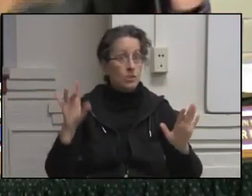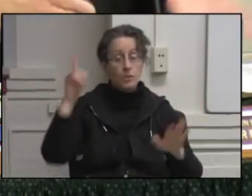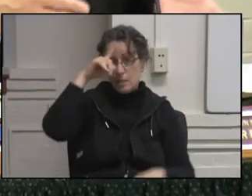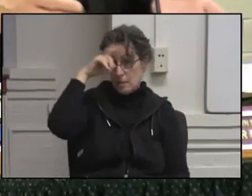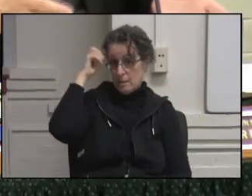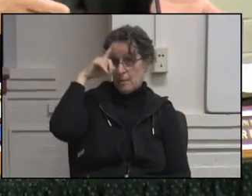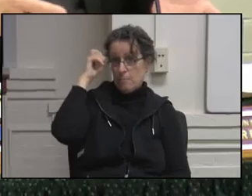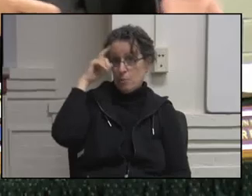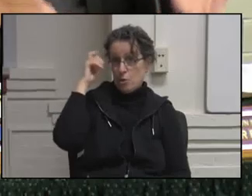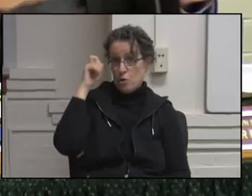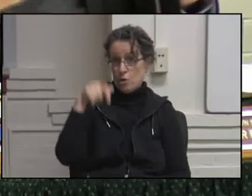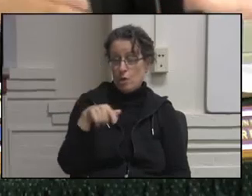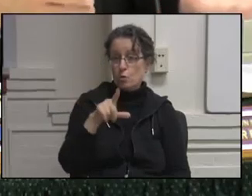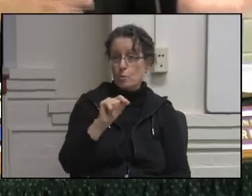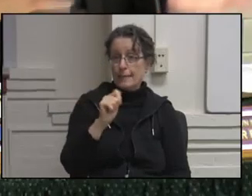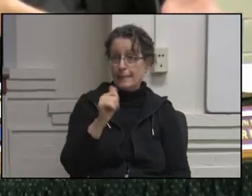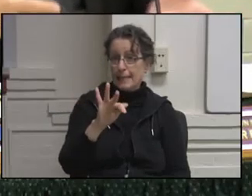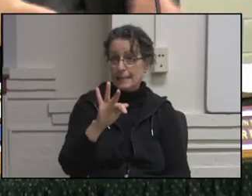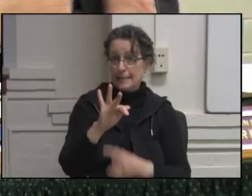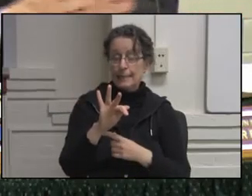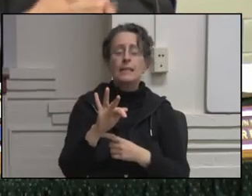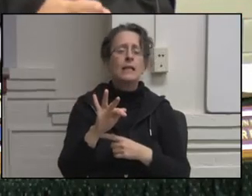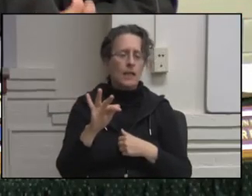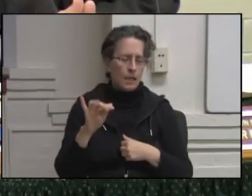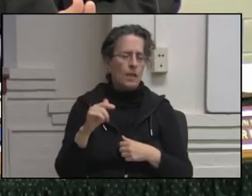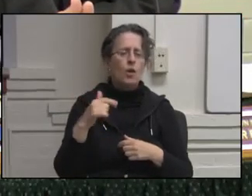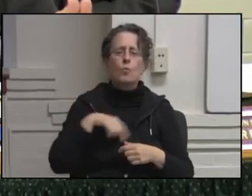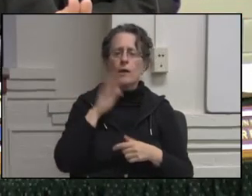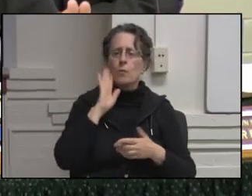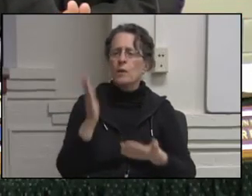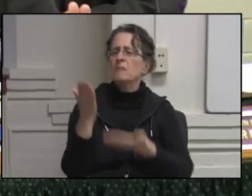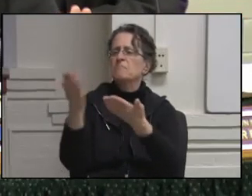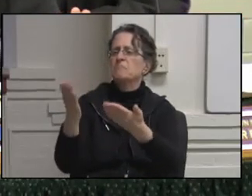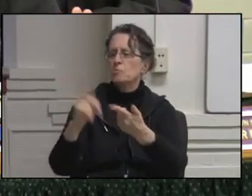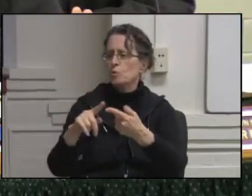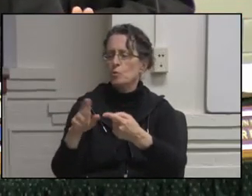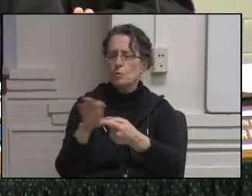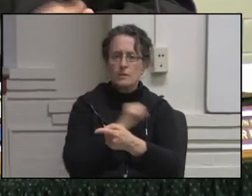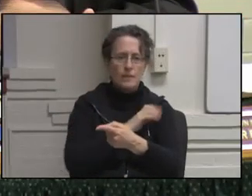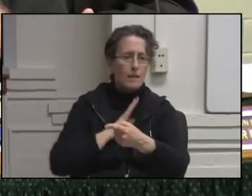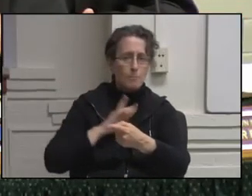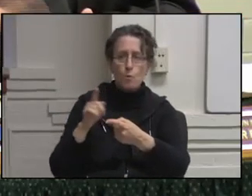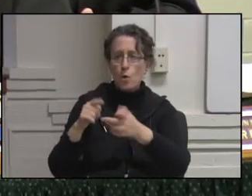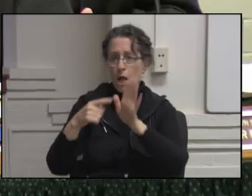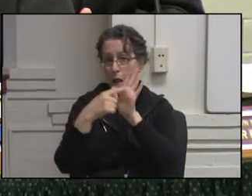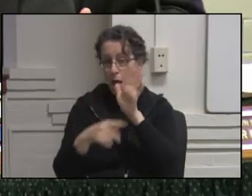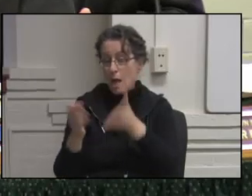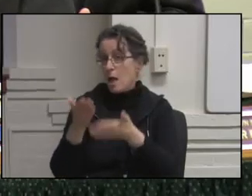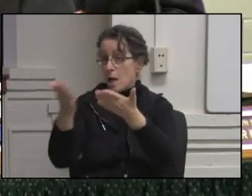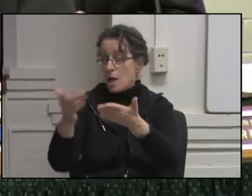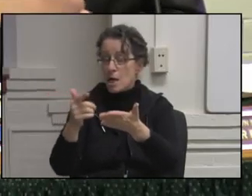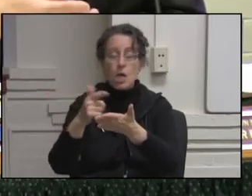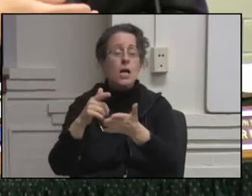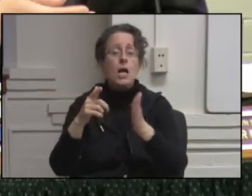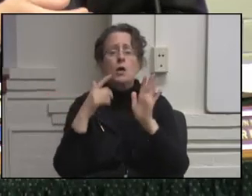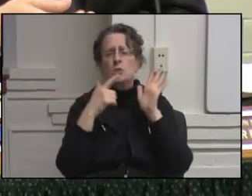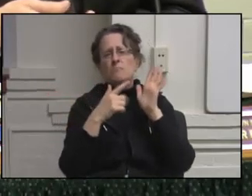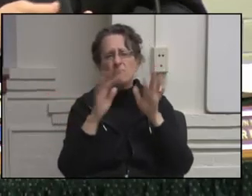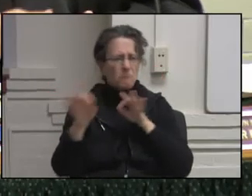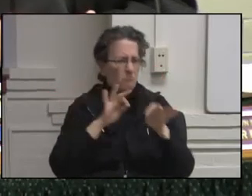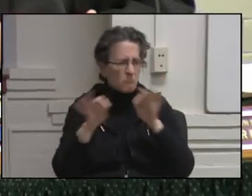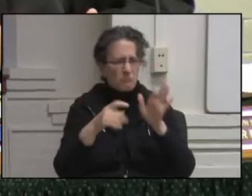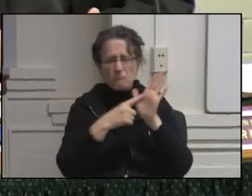of 2019 for you to decide, do you wish to create this position? At the time, the thought was you would then give us